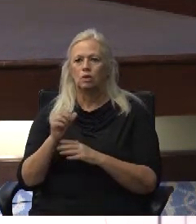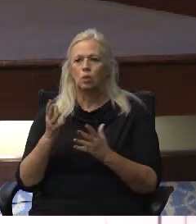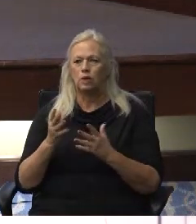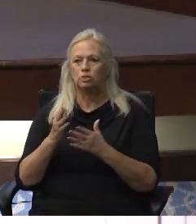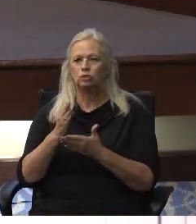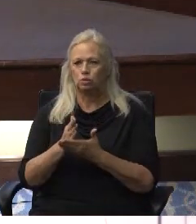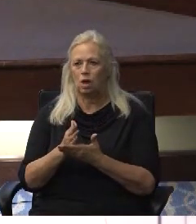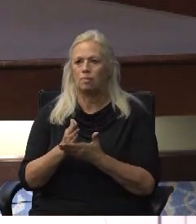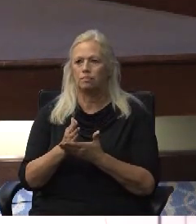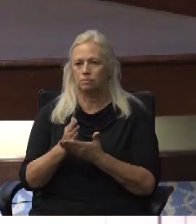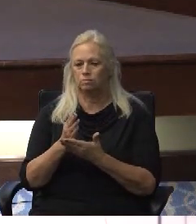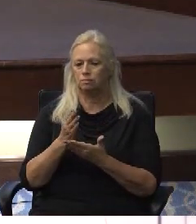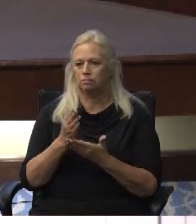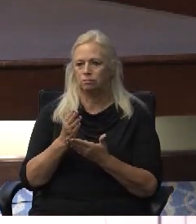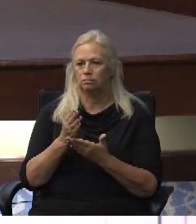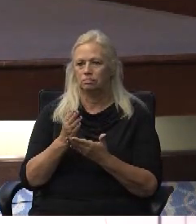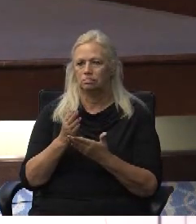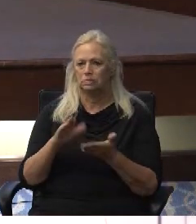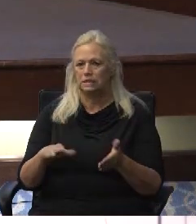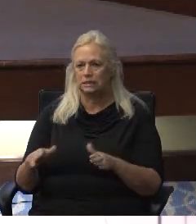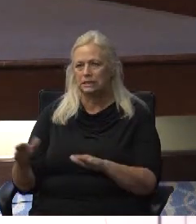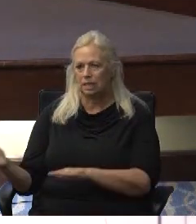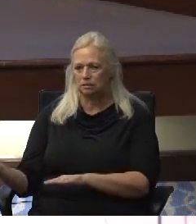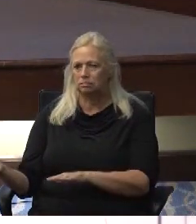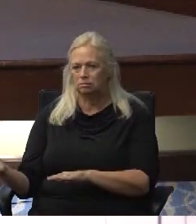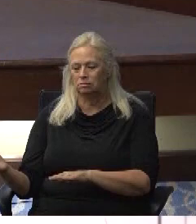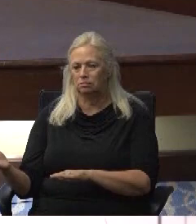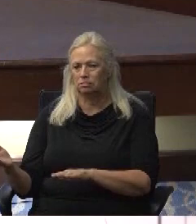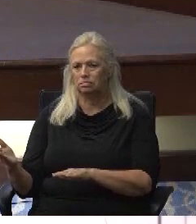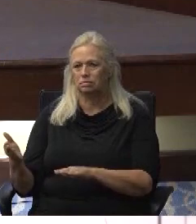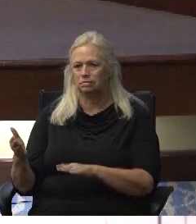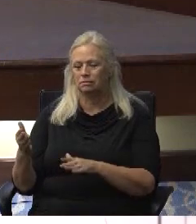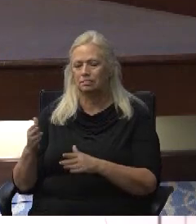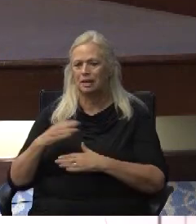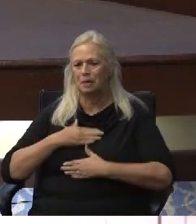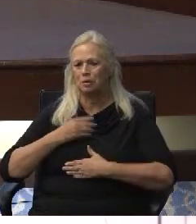that was very powerful, and we were happy to be able to provide and offer that service to the family.